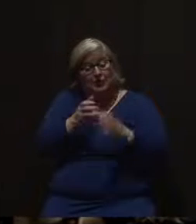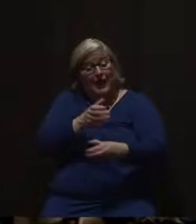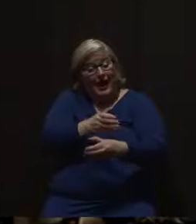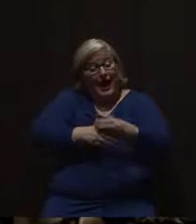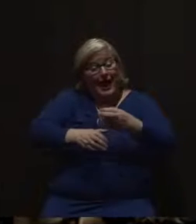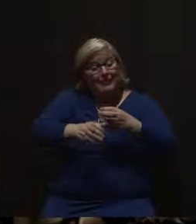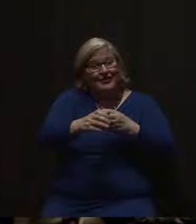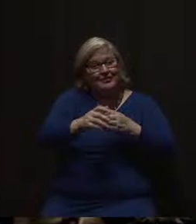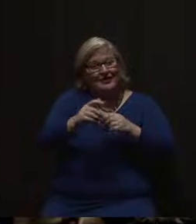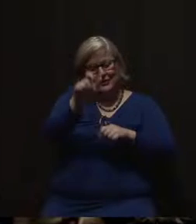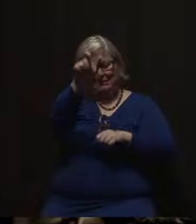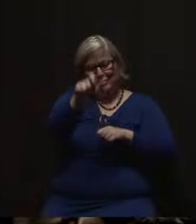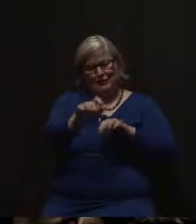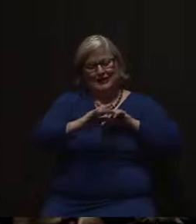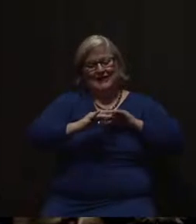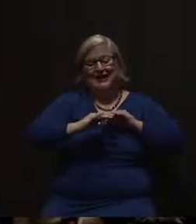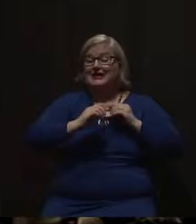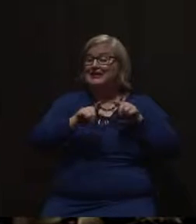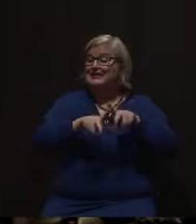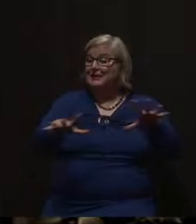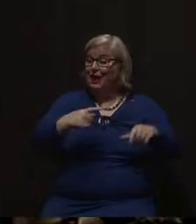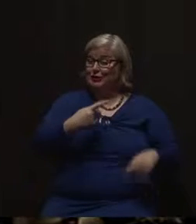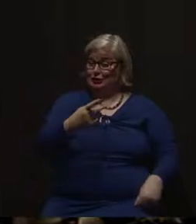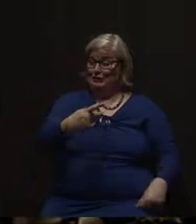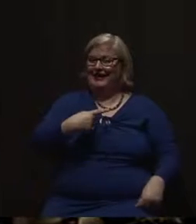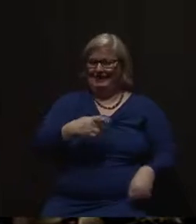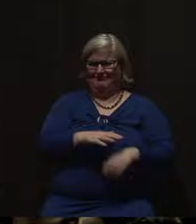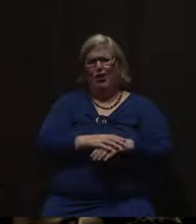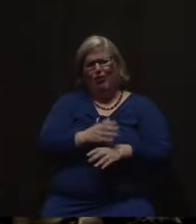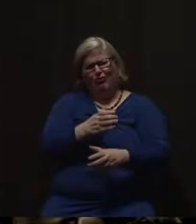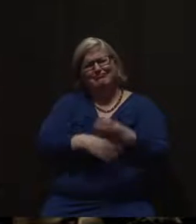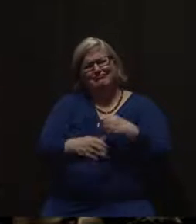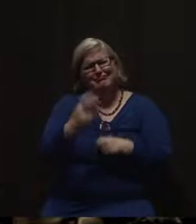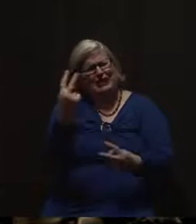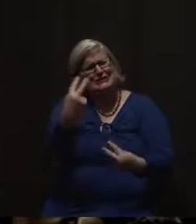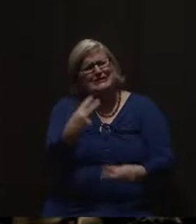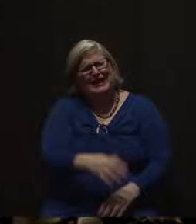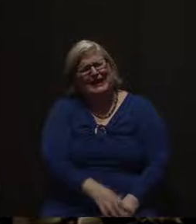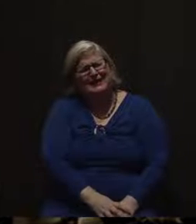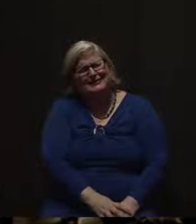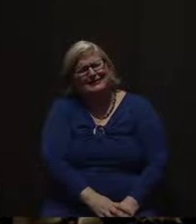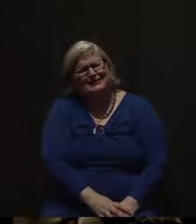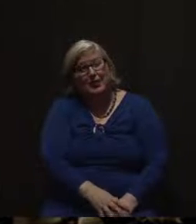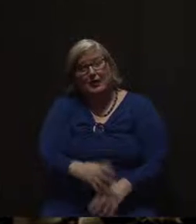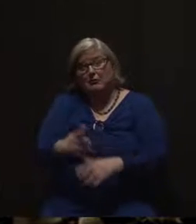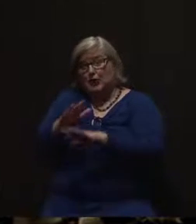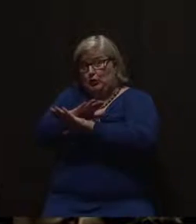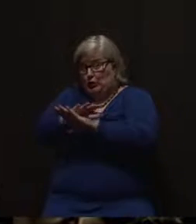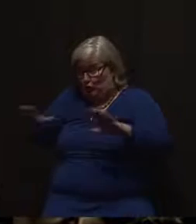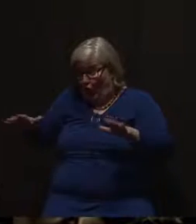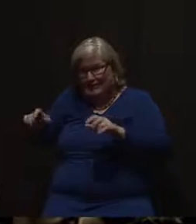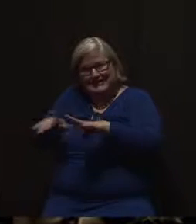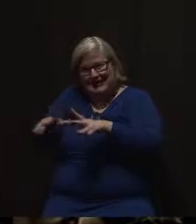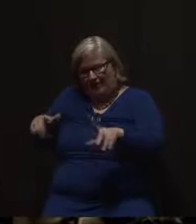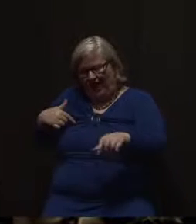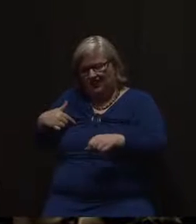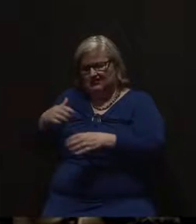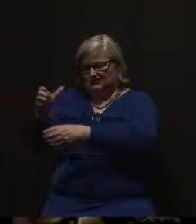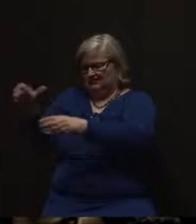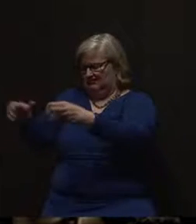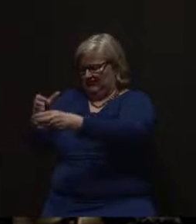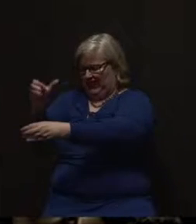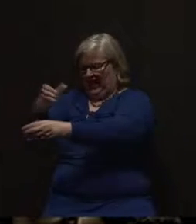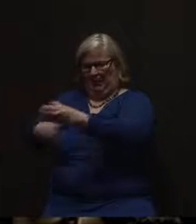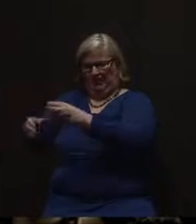similar to us, and the more similar, the more empathy, but that also means the less similar, the less empathy. So at the moment, we have a lot of empathy